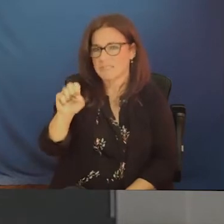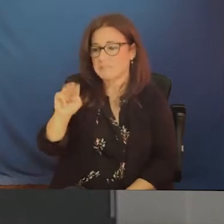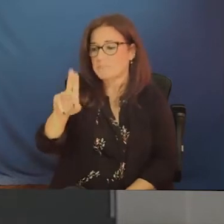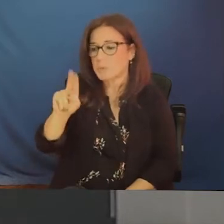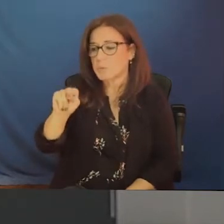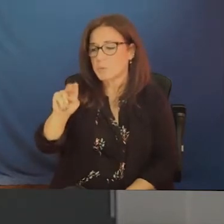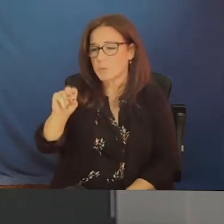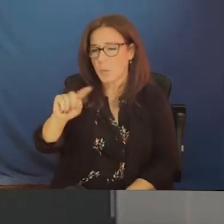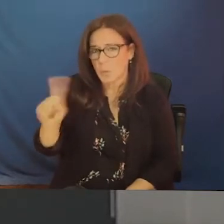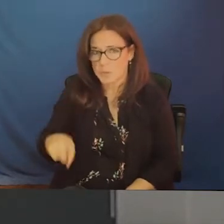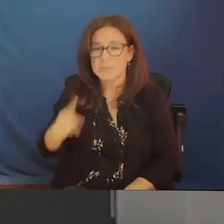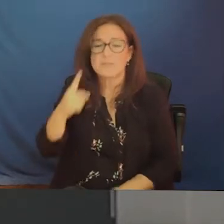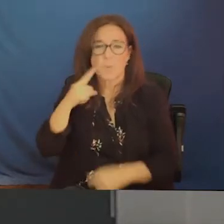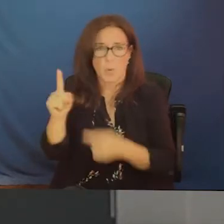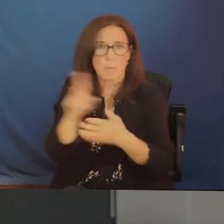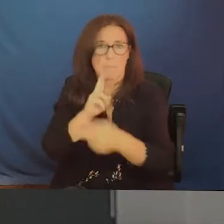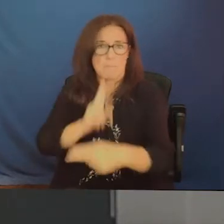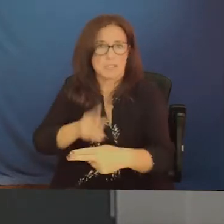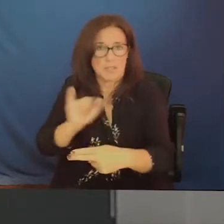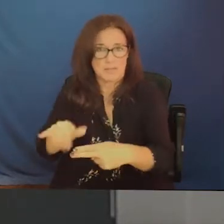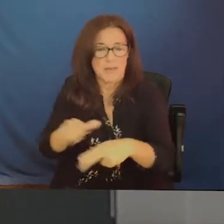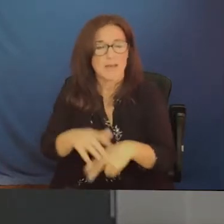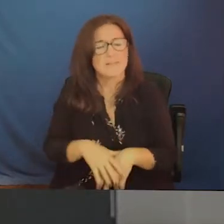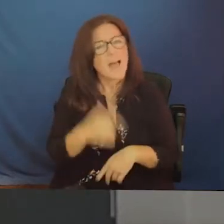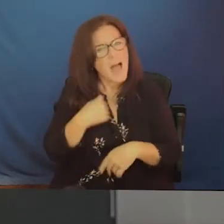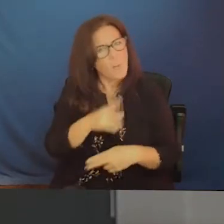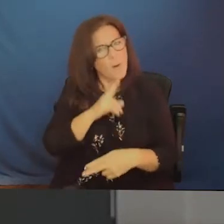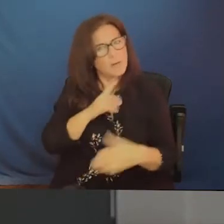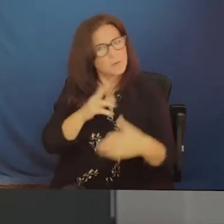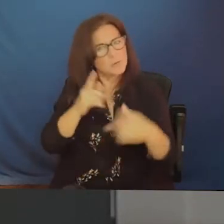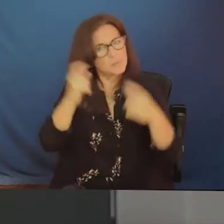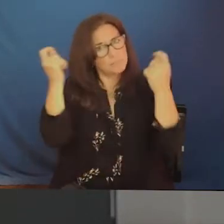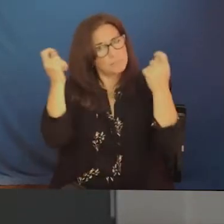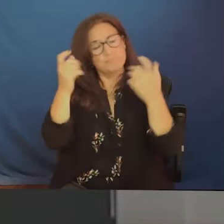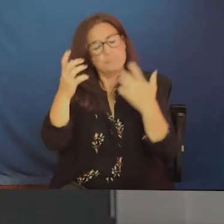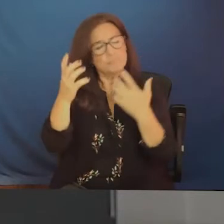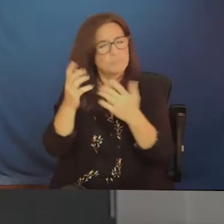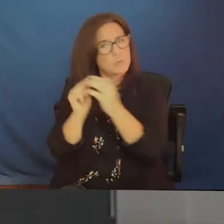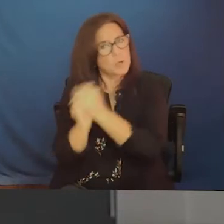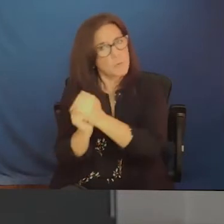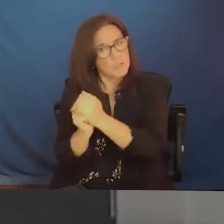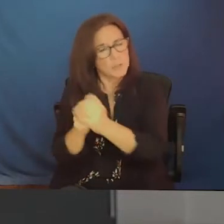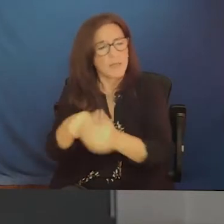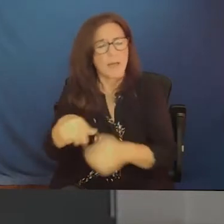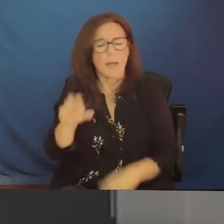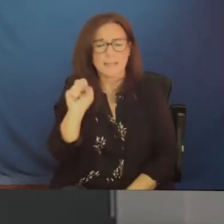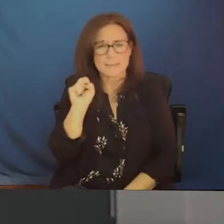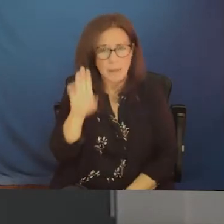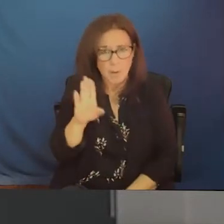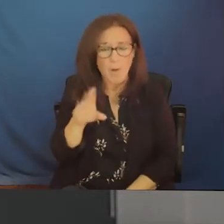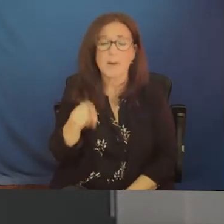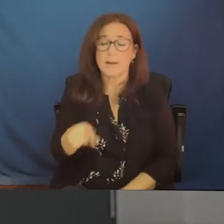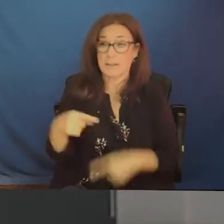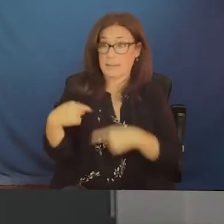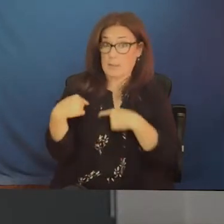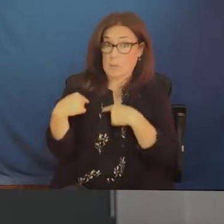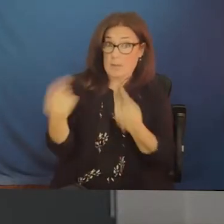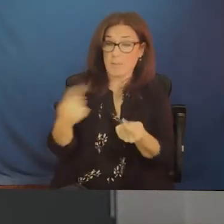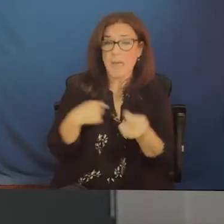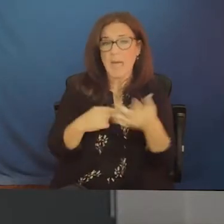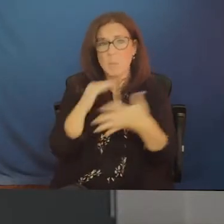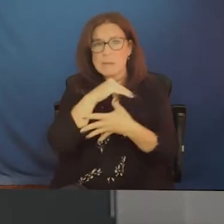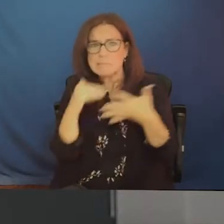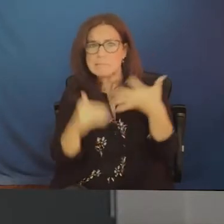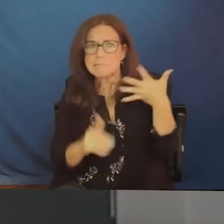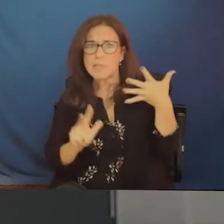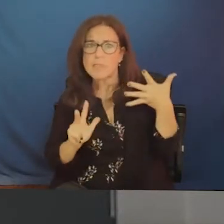wanted just to congratulate our county. For the longest time, we were hovering around 34th in terms of vaccination rates, and now in the 34